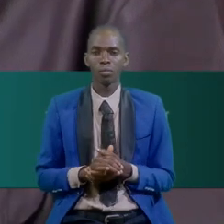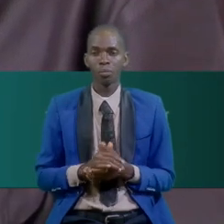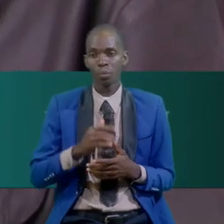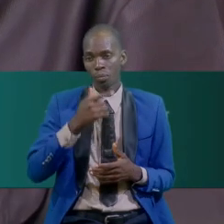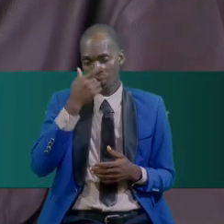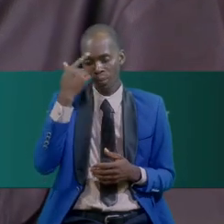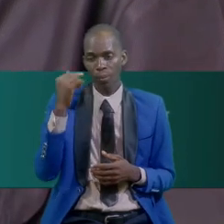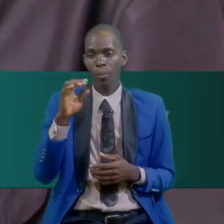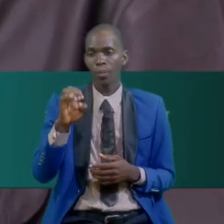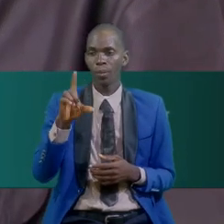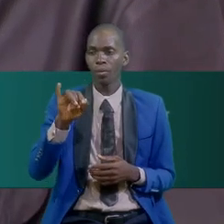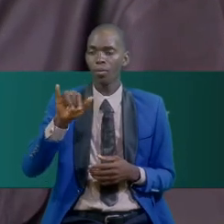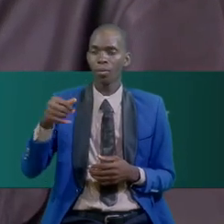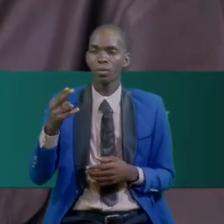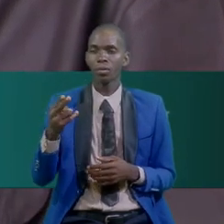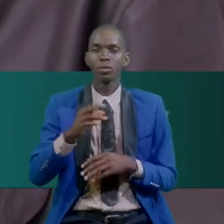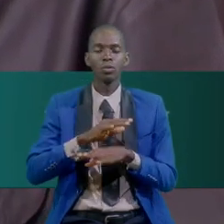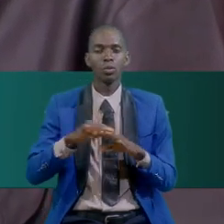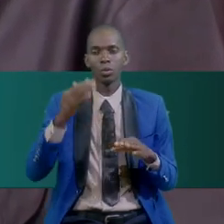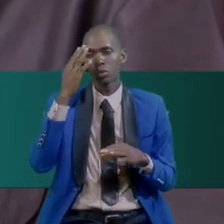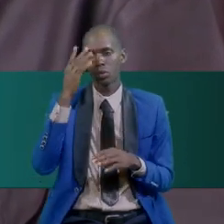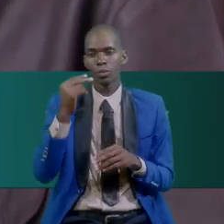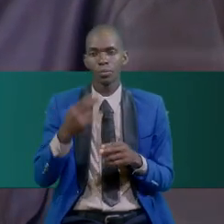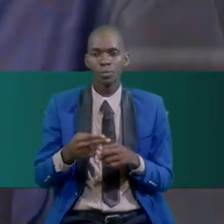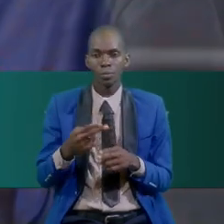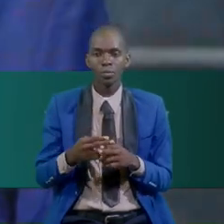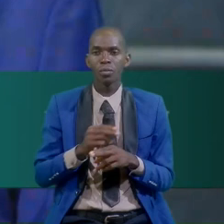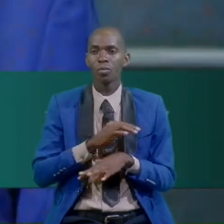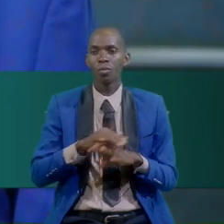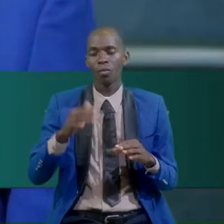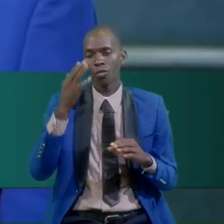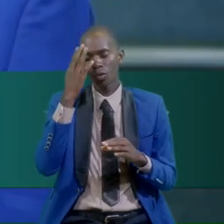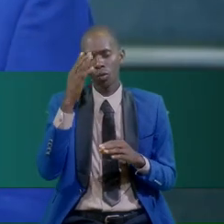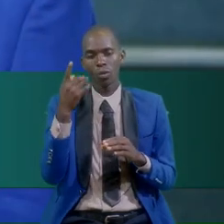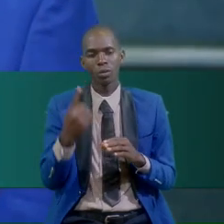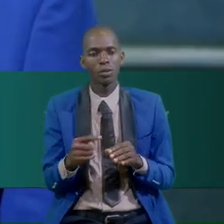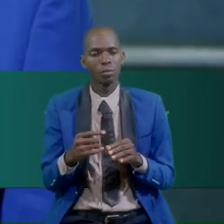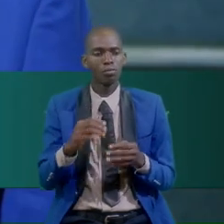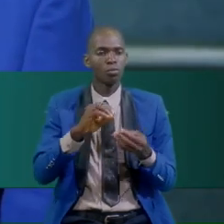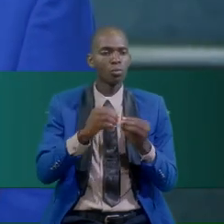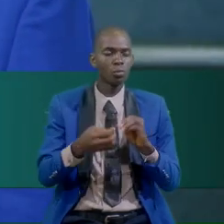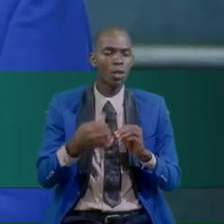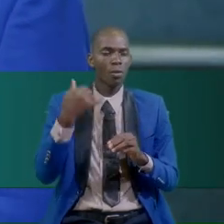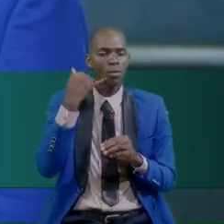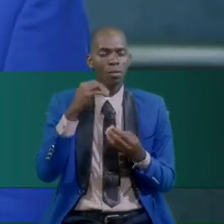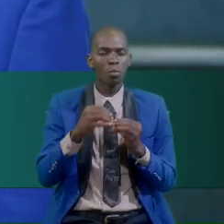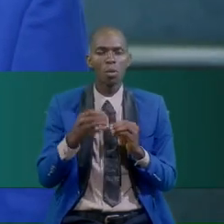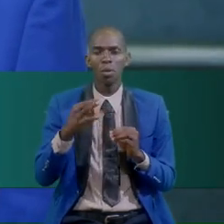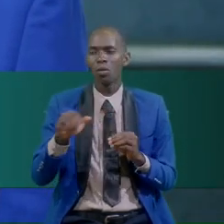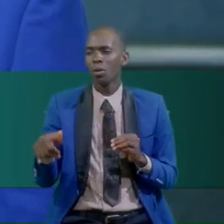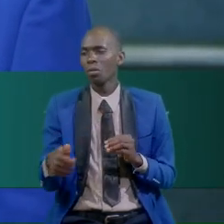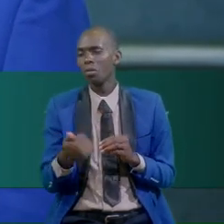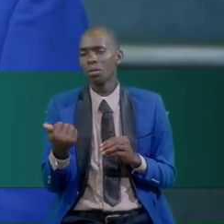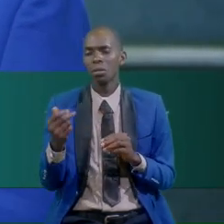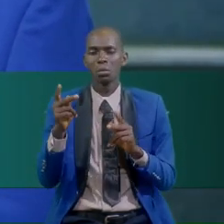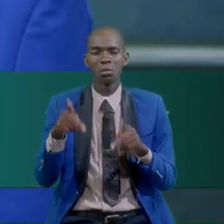name. He didn't know the contact number of any other man or woman